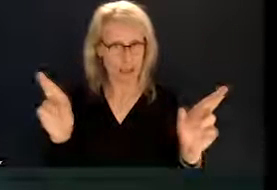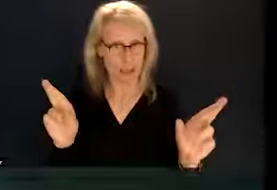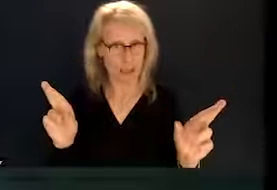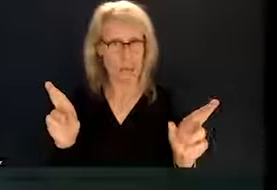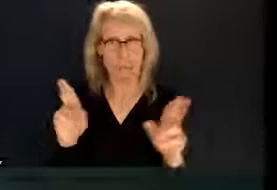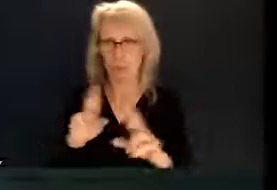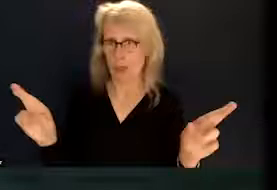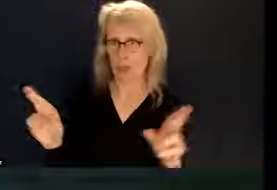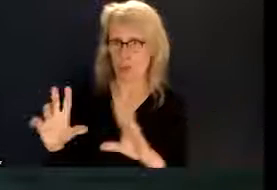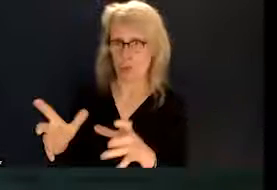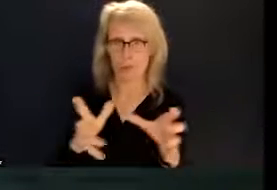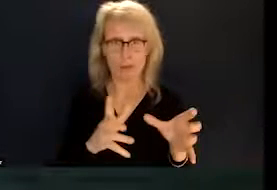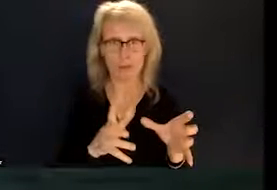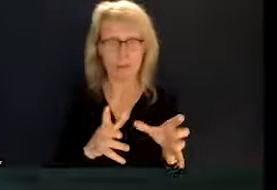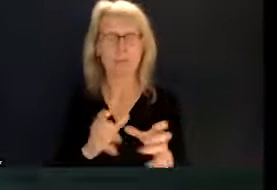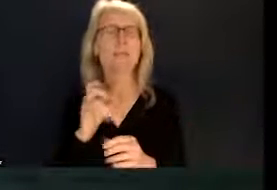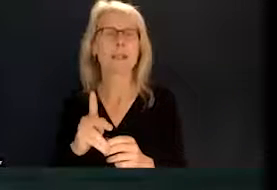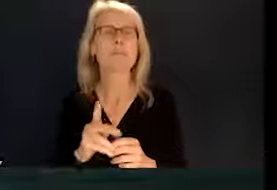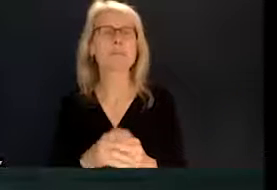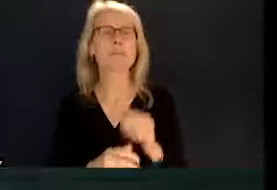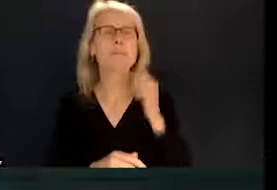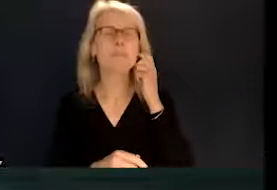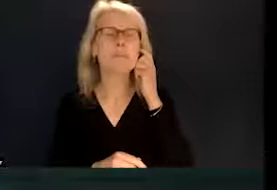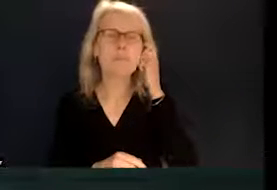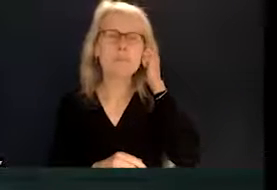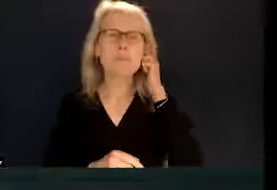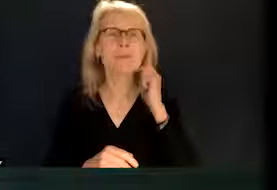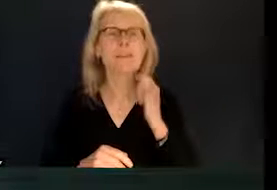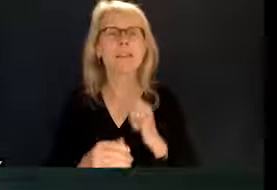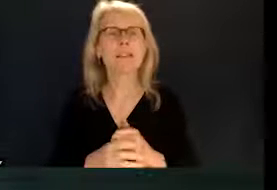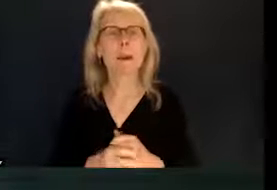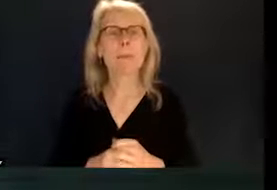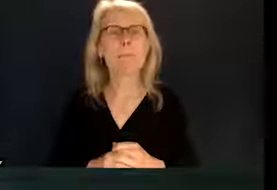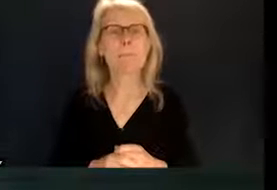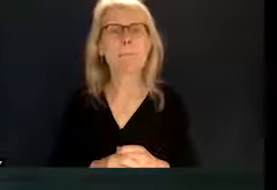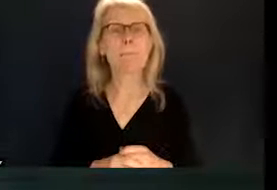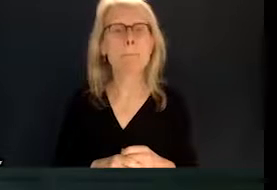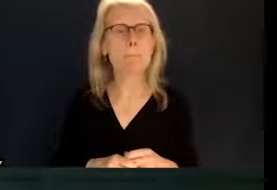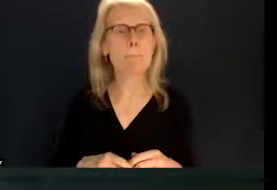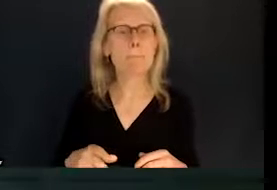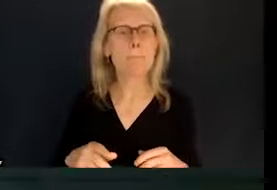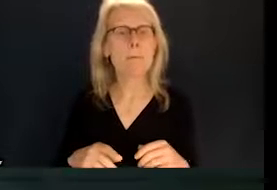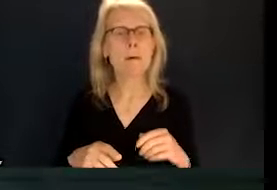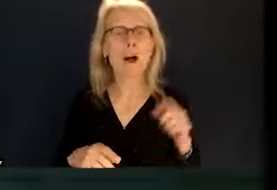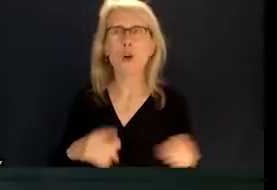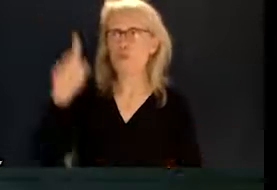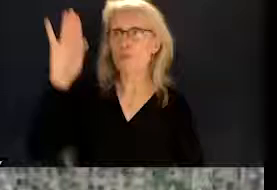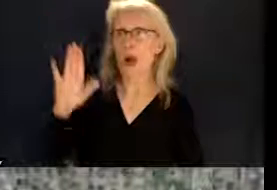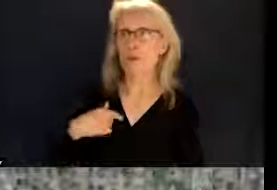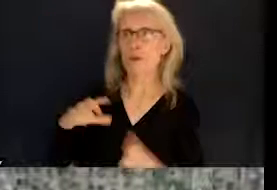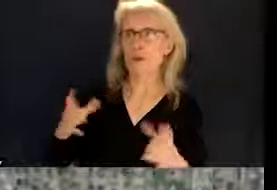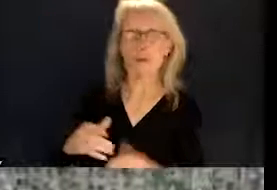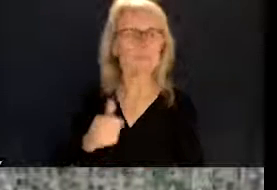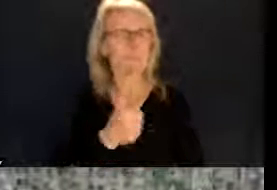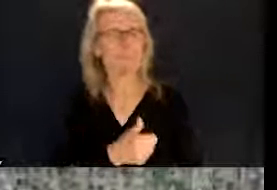Groots ready? Y'all good? Okay, solid. Groot. Yeah, there you go. I didn't hear I am Groot there. There you go. All